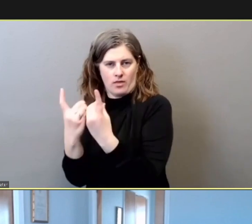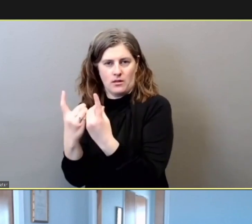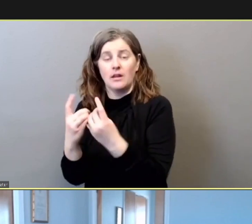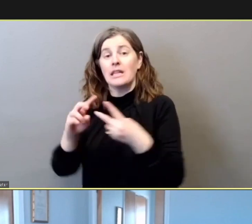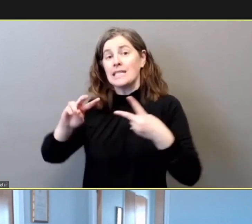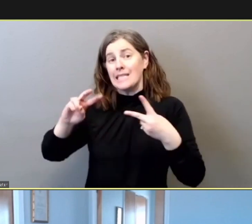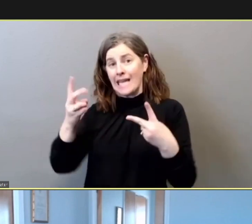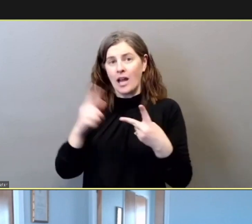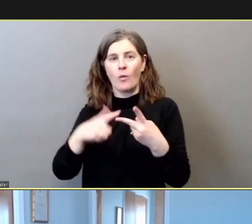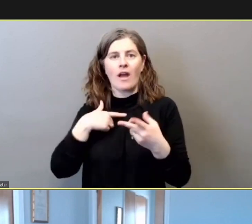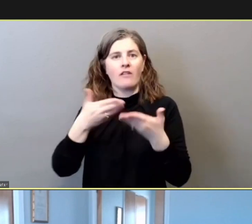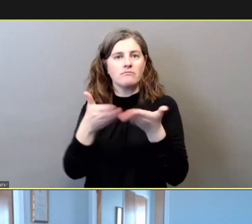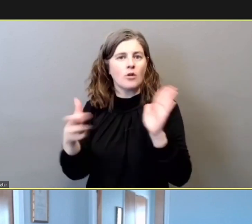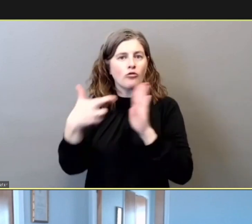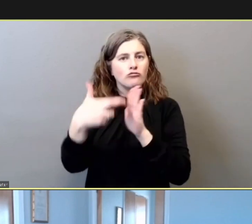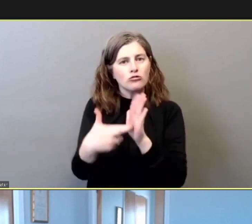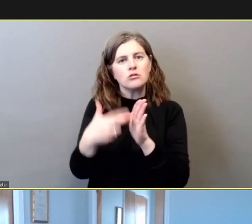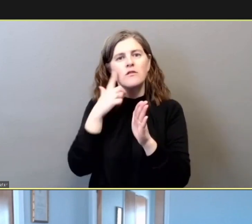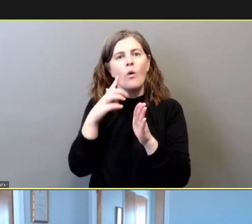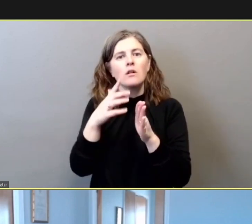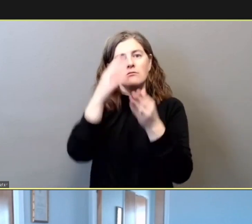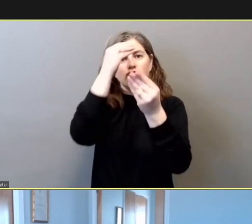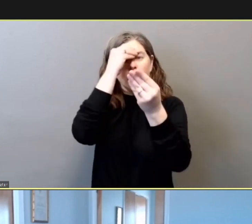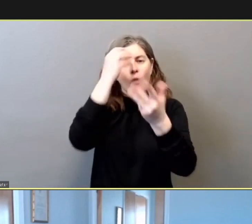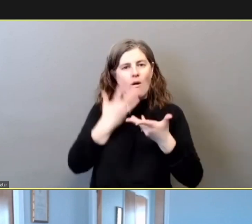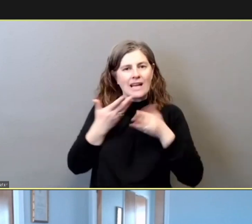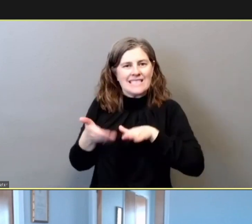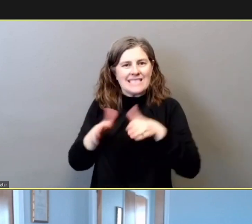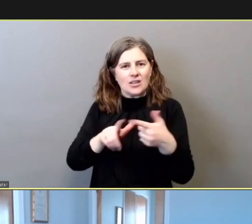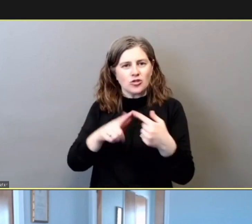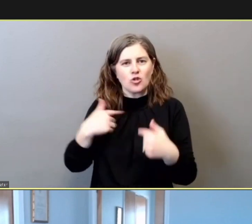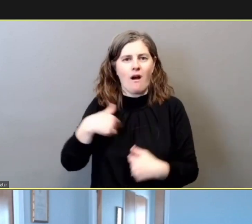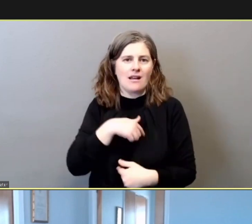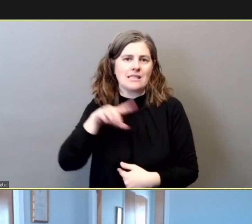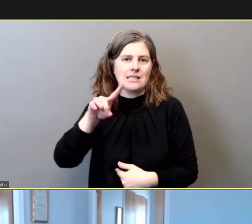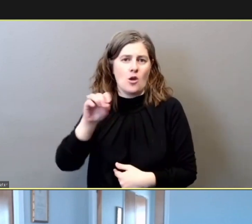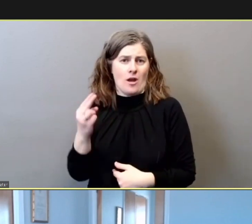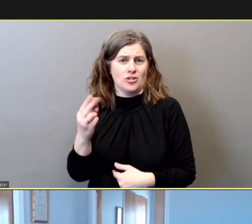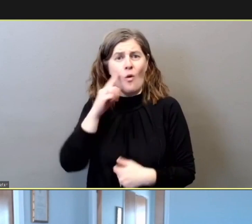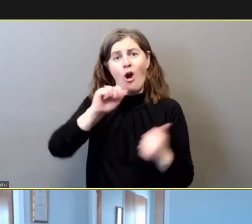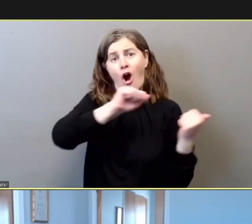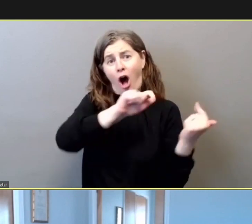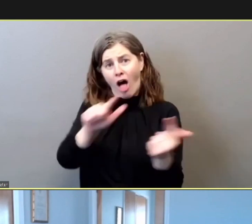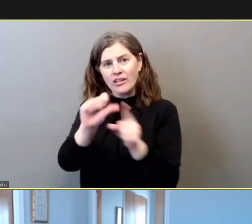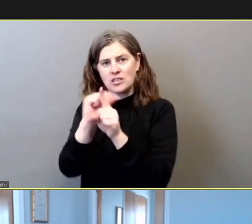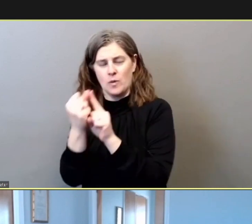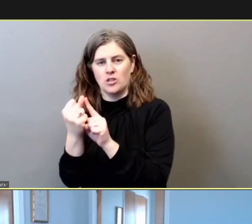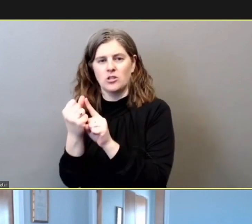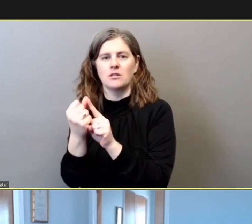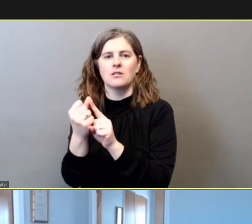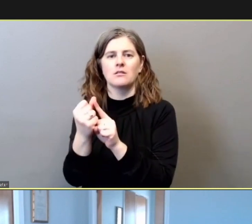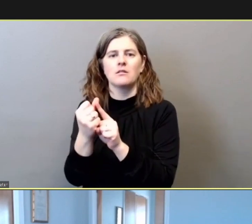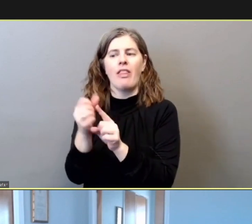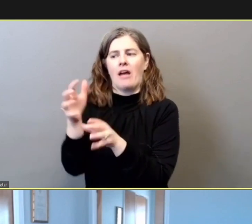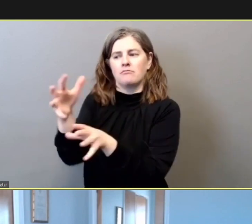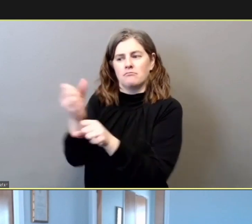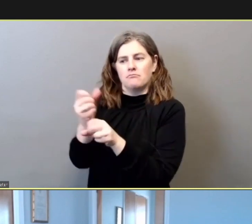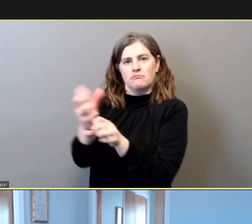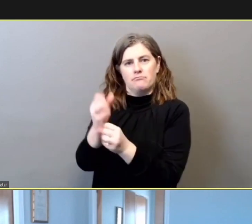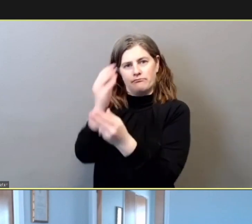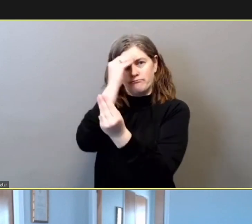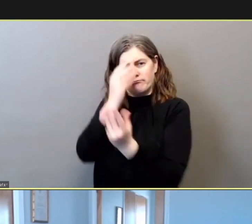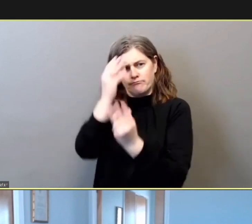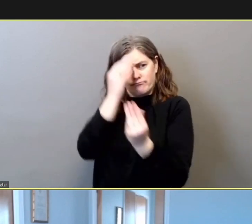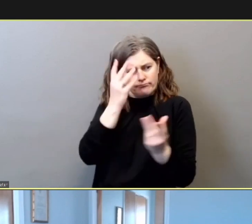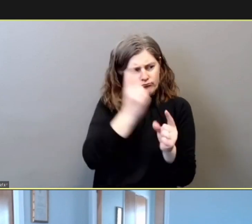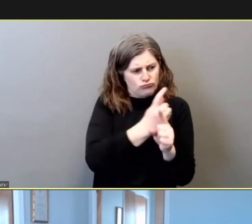guidelines about reporting deaths to the DOH that in almost every case do get us the data in, I